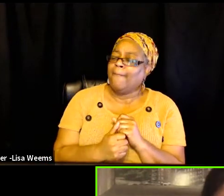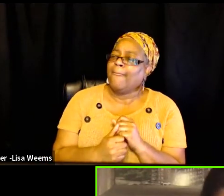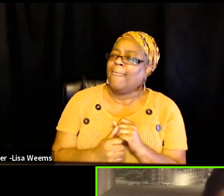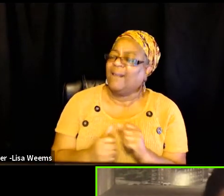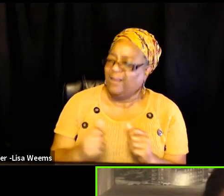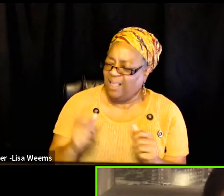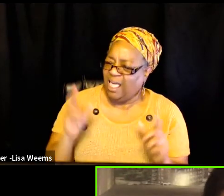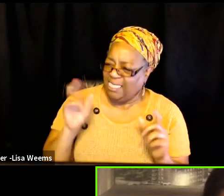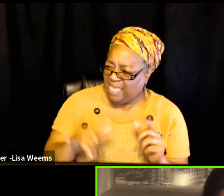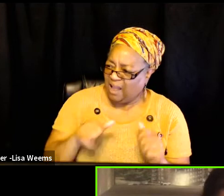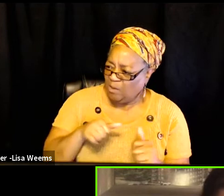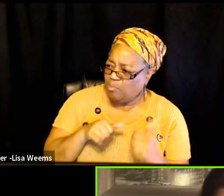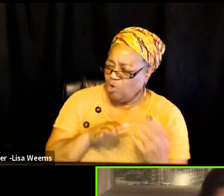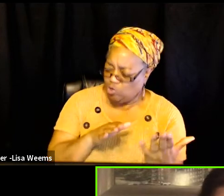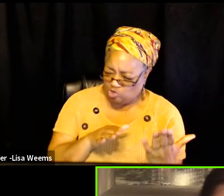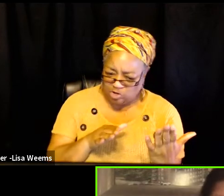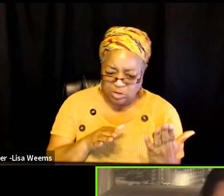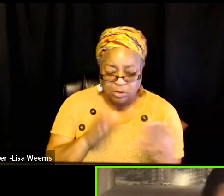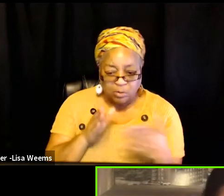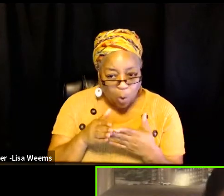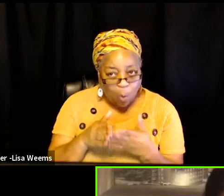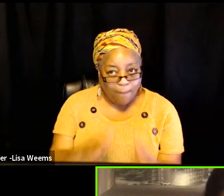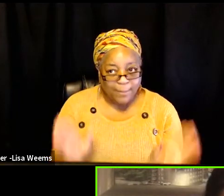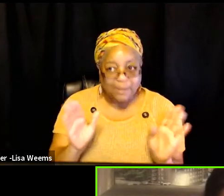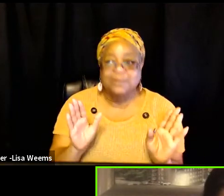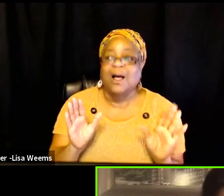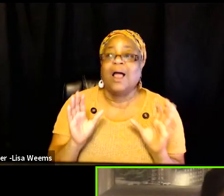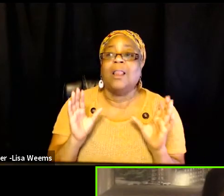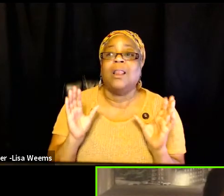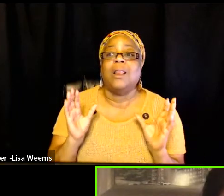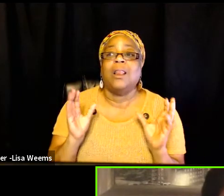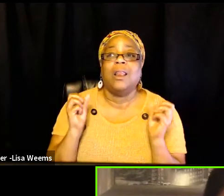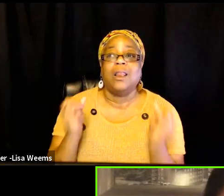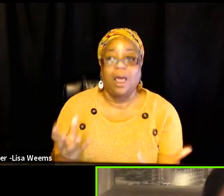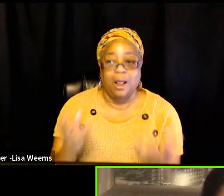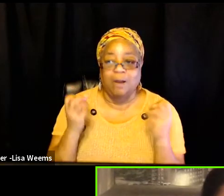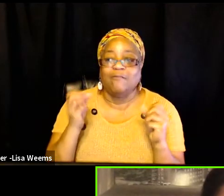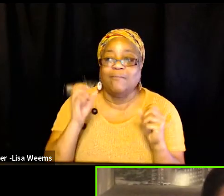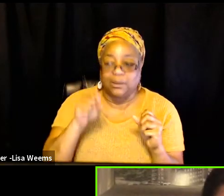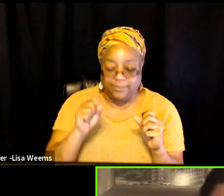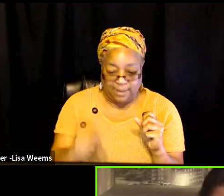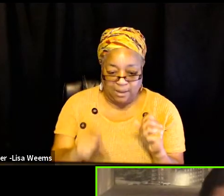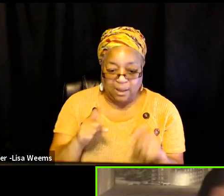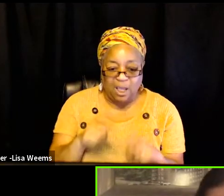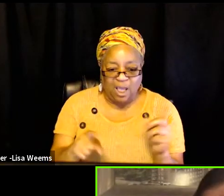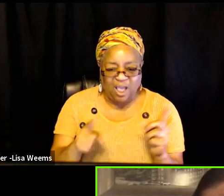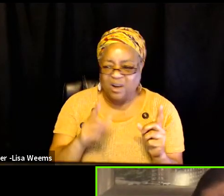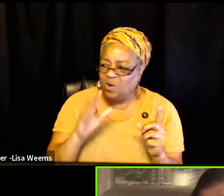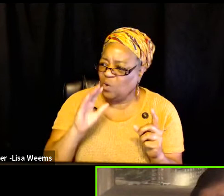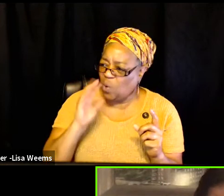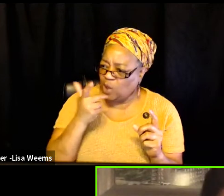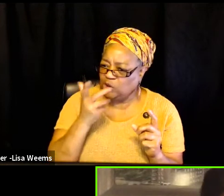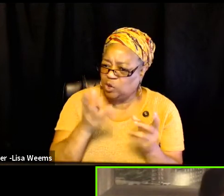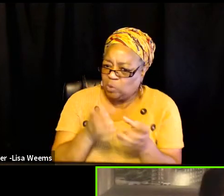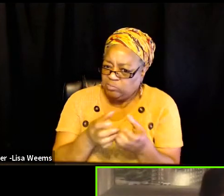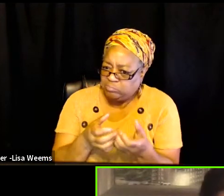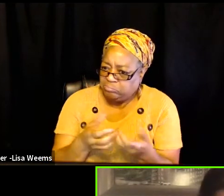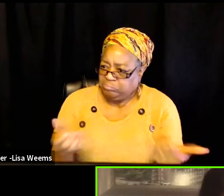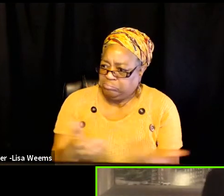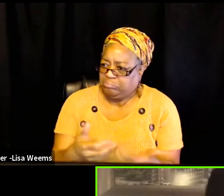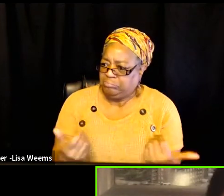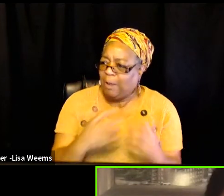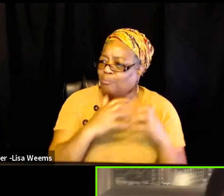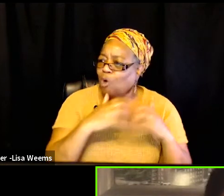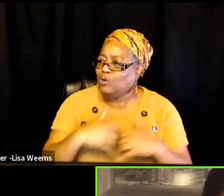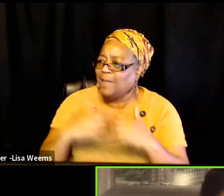that approach to me opened a lot of possibilities and also broke down a lot of silos